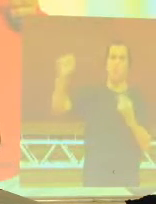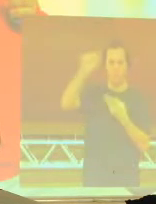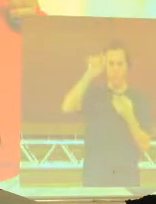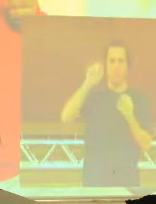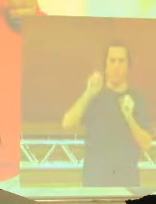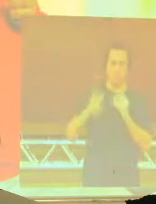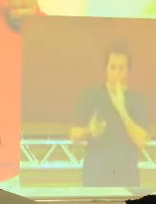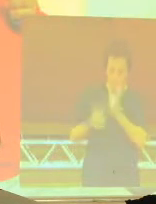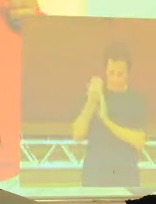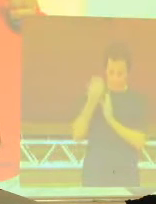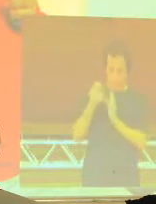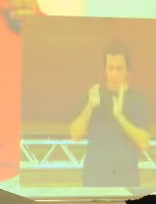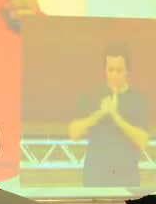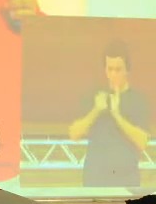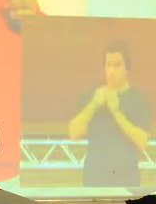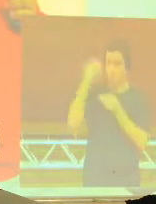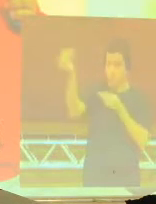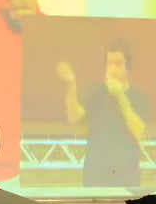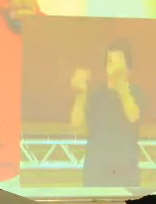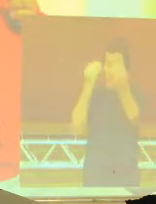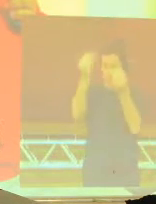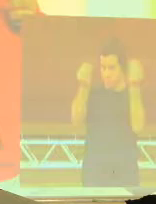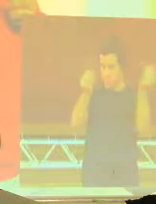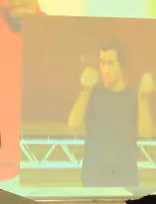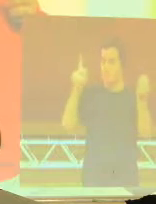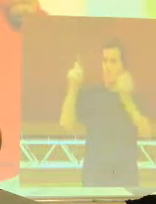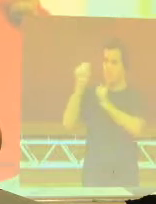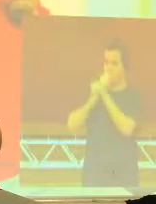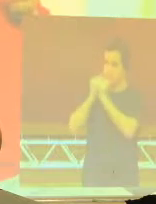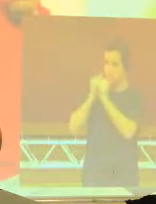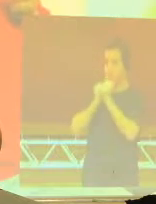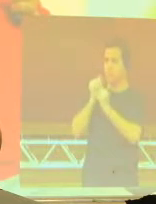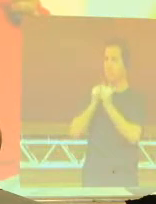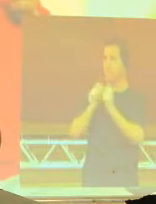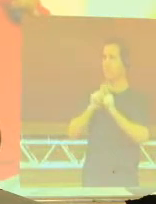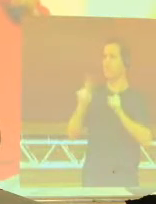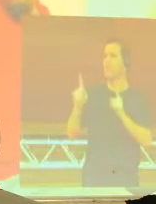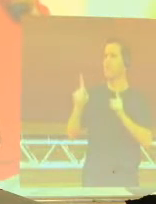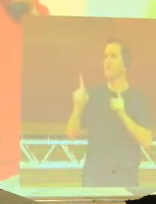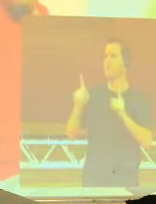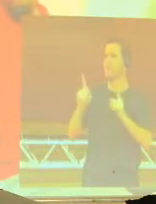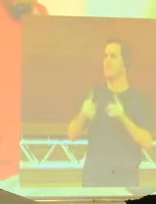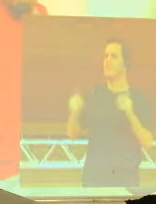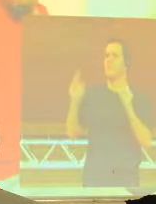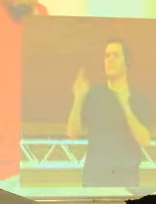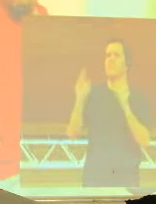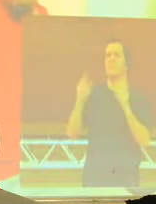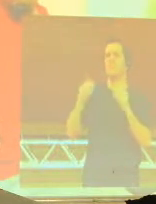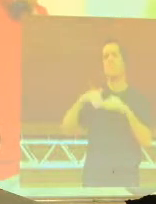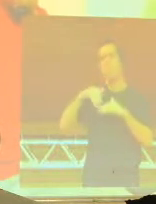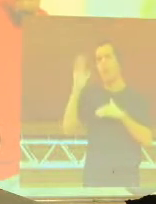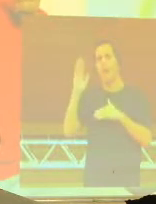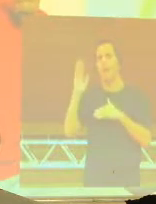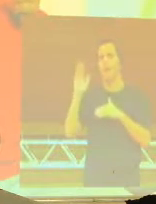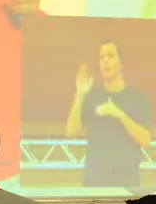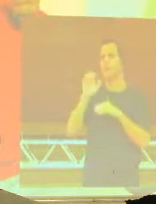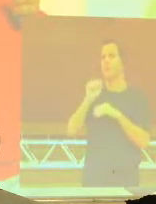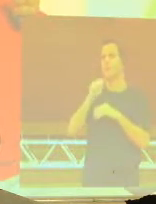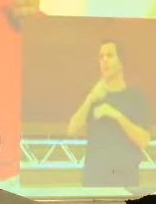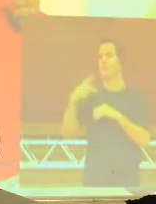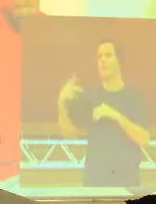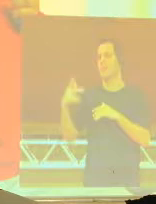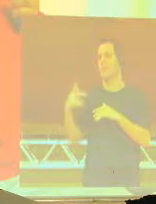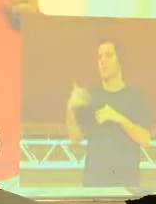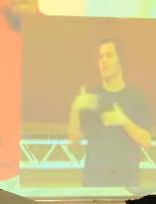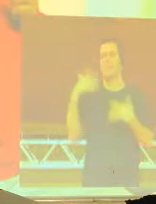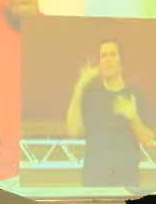a software more like an application that would work simple, like a video manager. I'm afraid I don't know what you're talking about. I mean, like